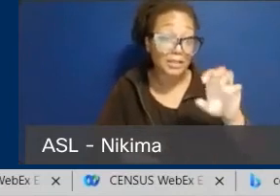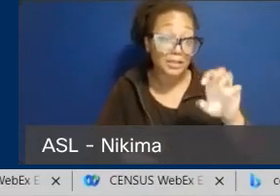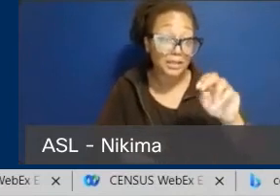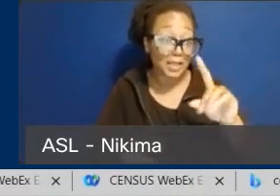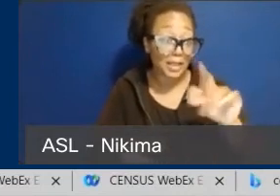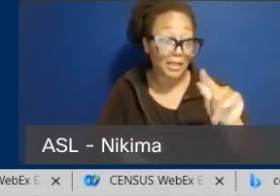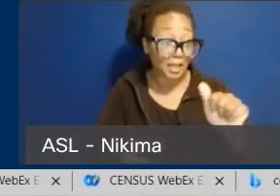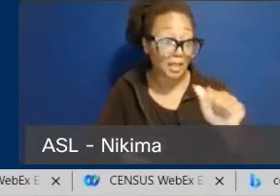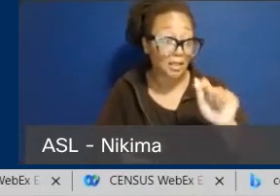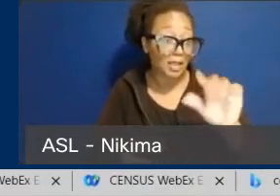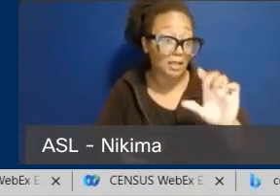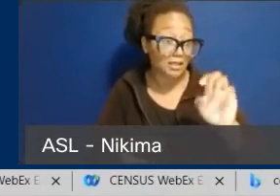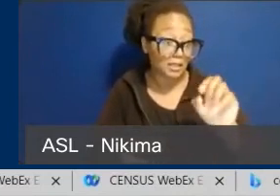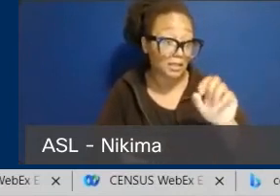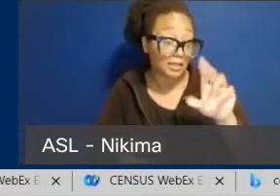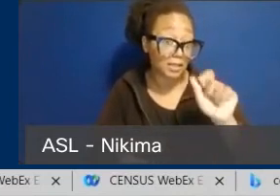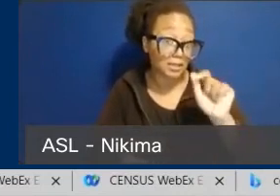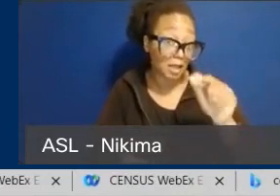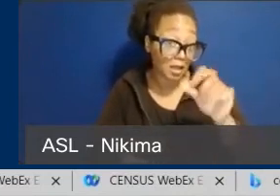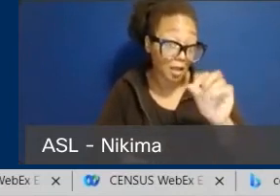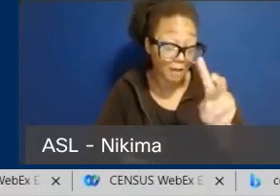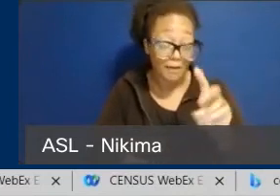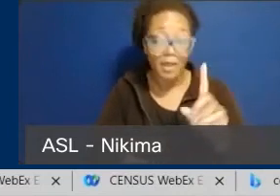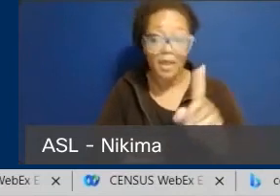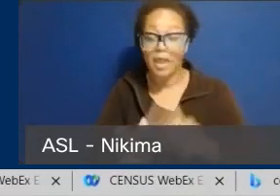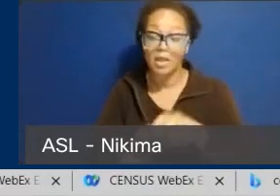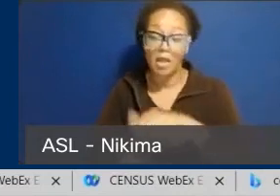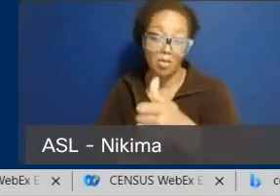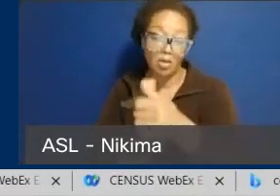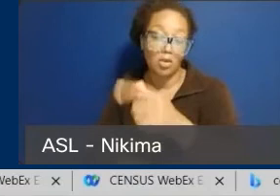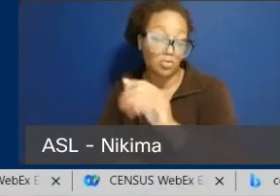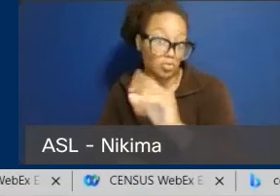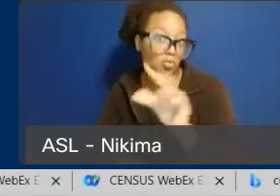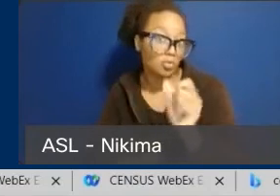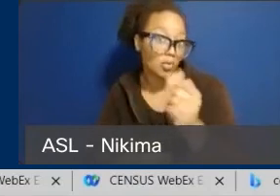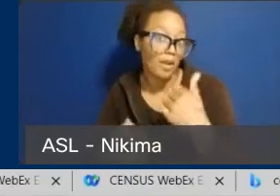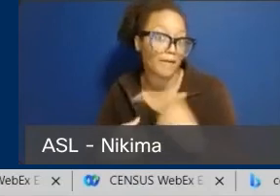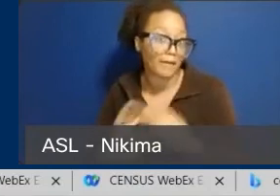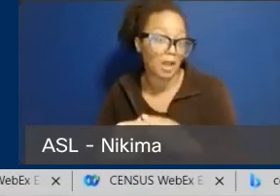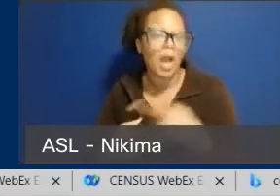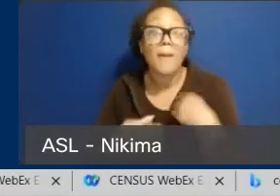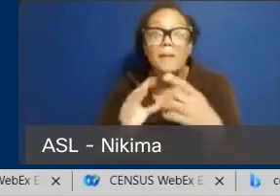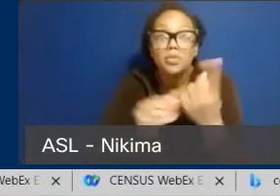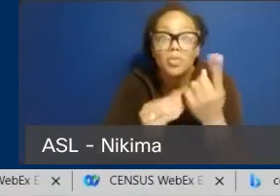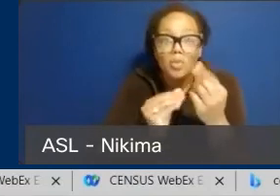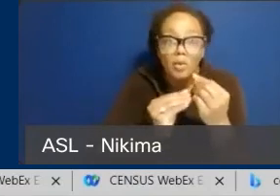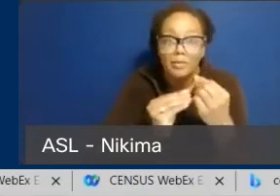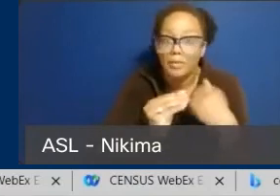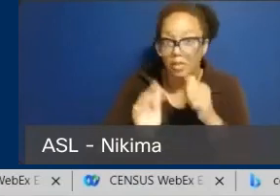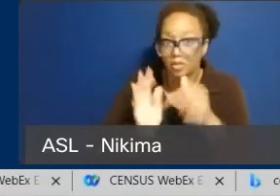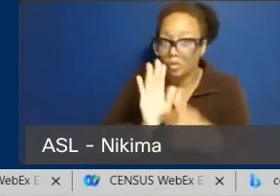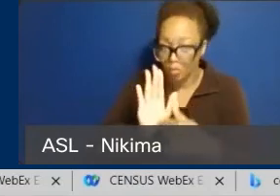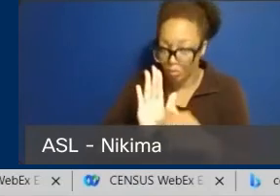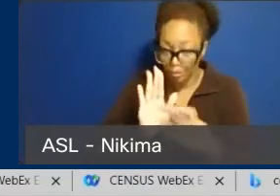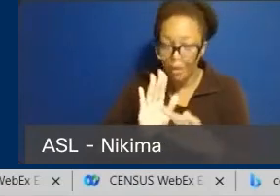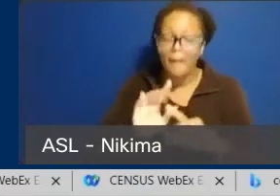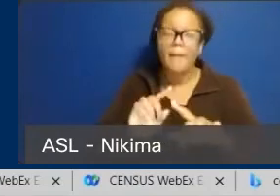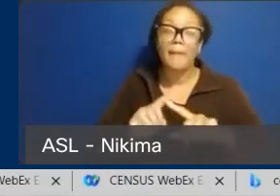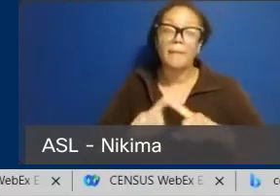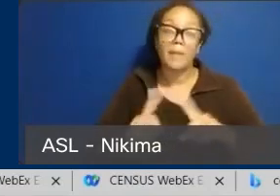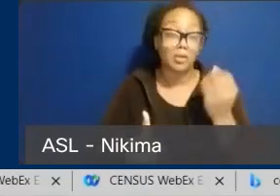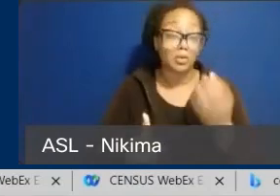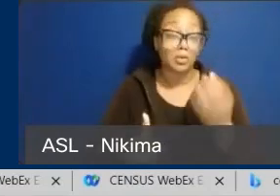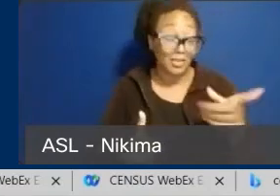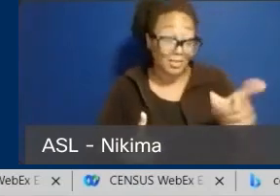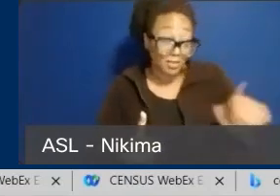have. I just want to mention another tool, which we're not going to see, but you know, you see that these tables